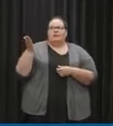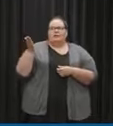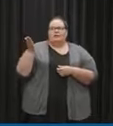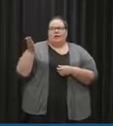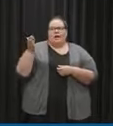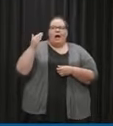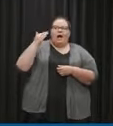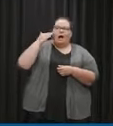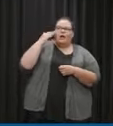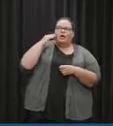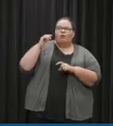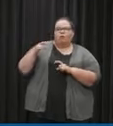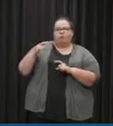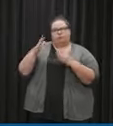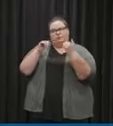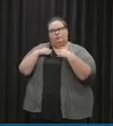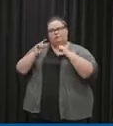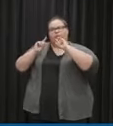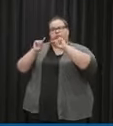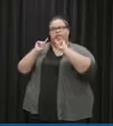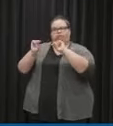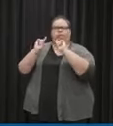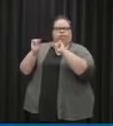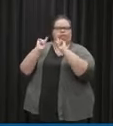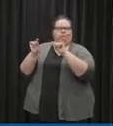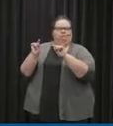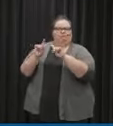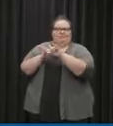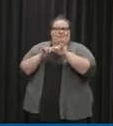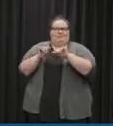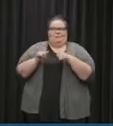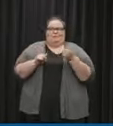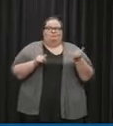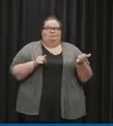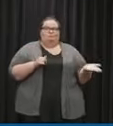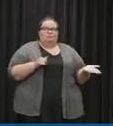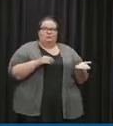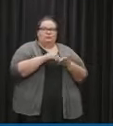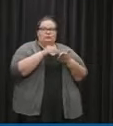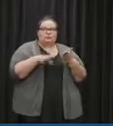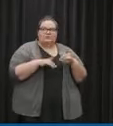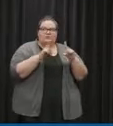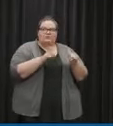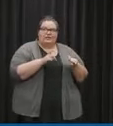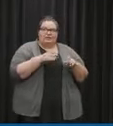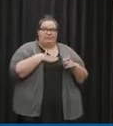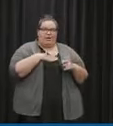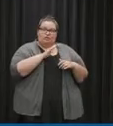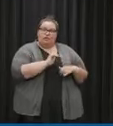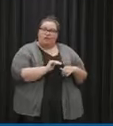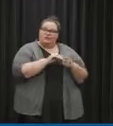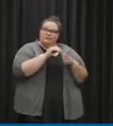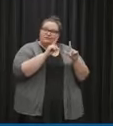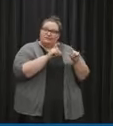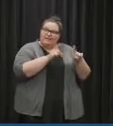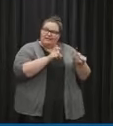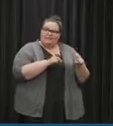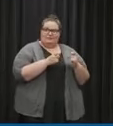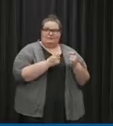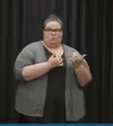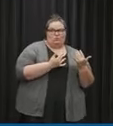the expectation having that conversation around the fact that many students will have to get tested, which will mean